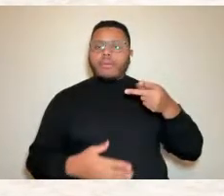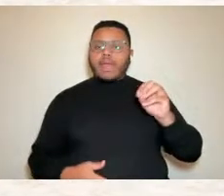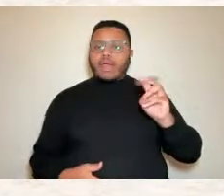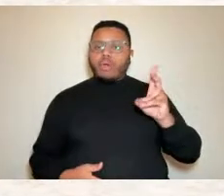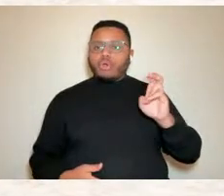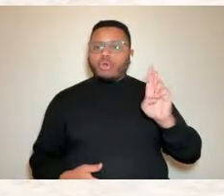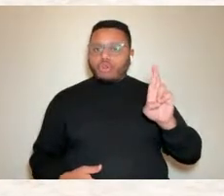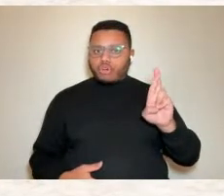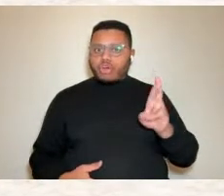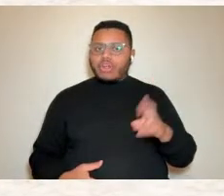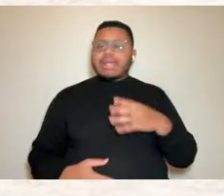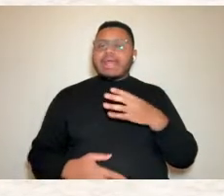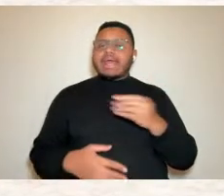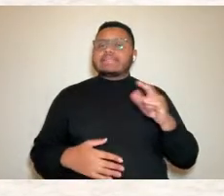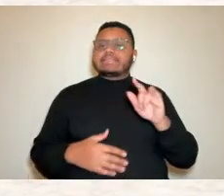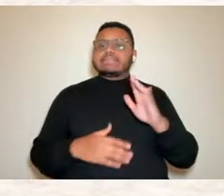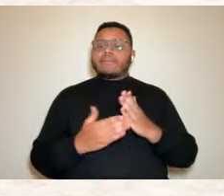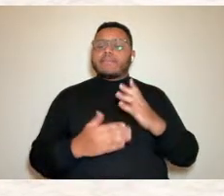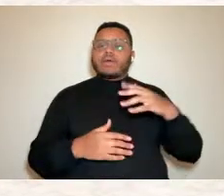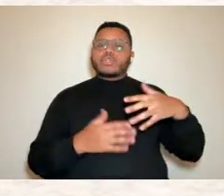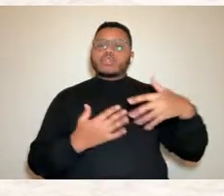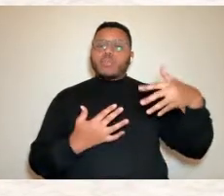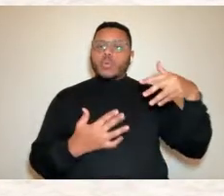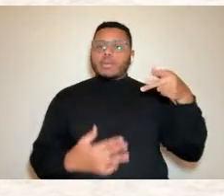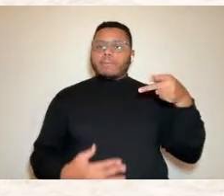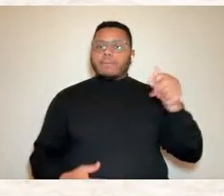and some smoked paprika,